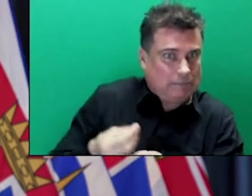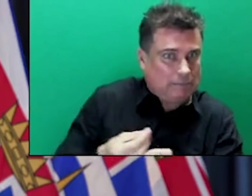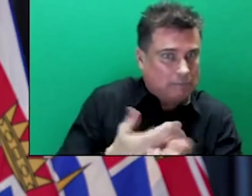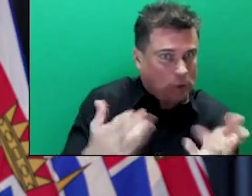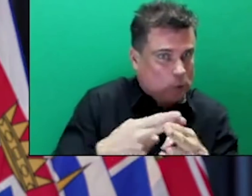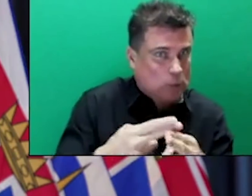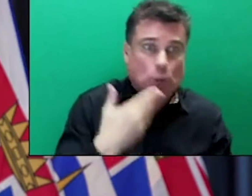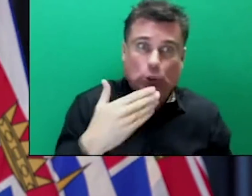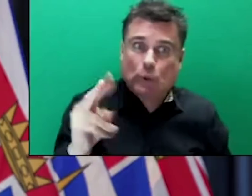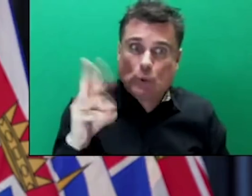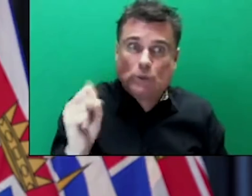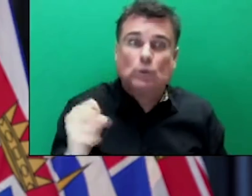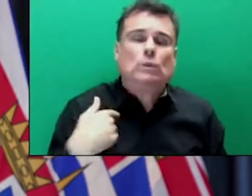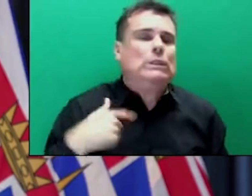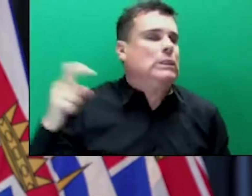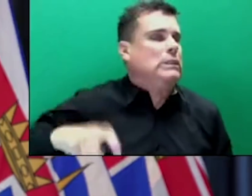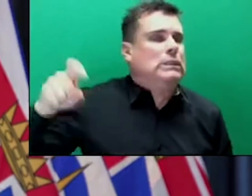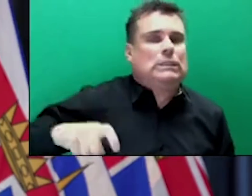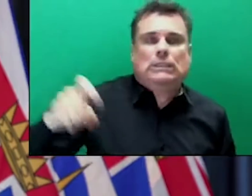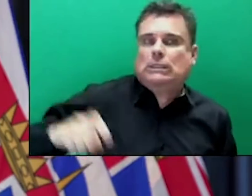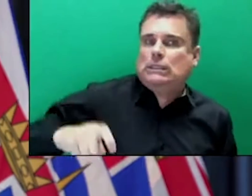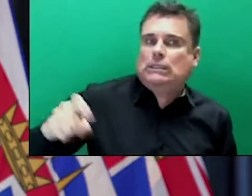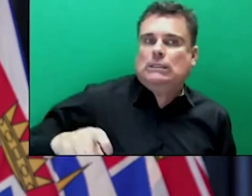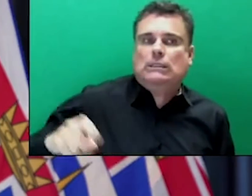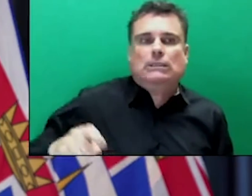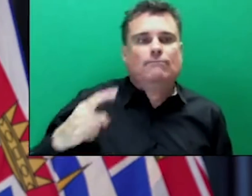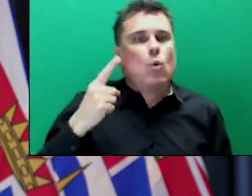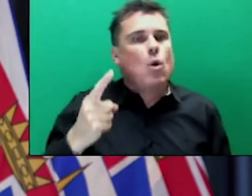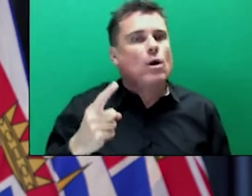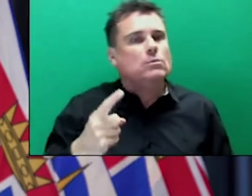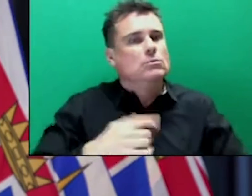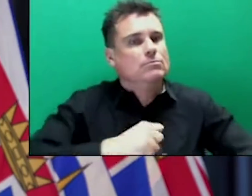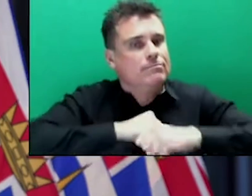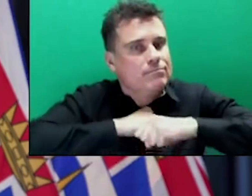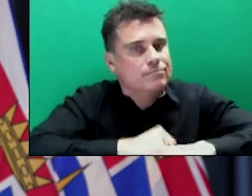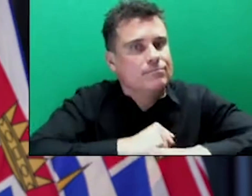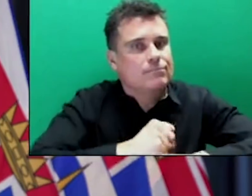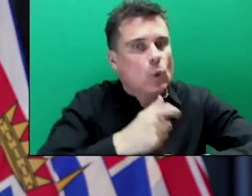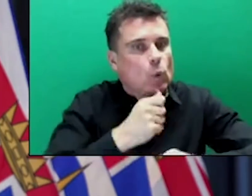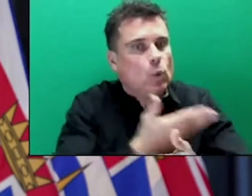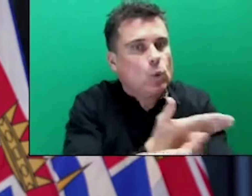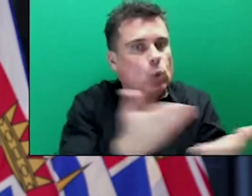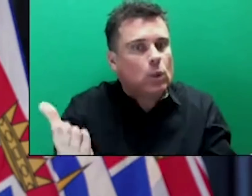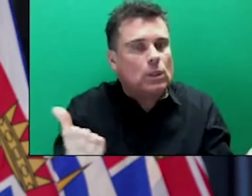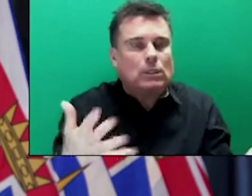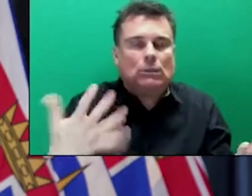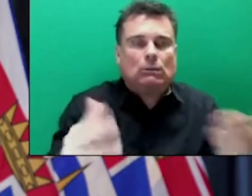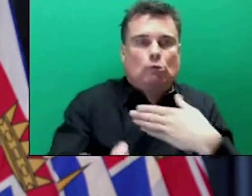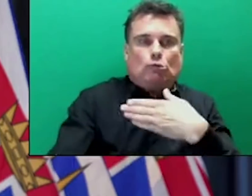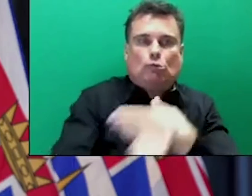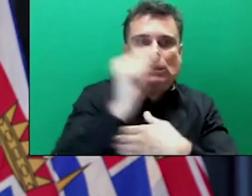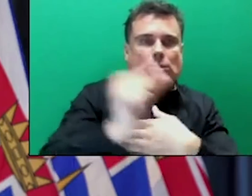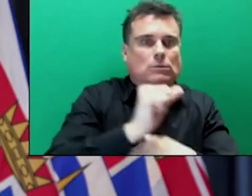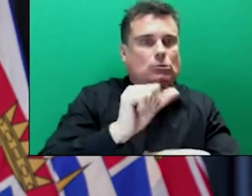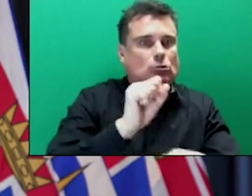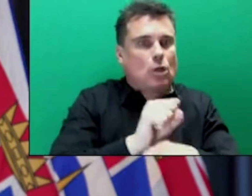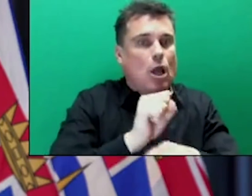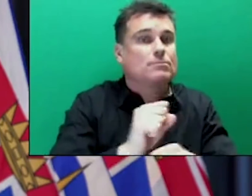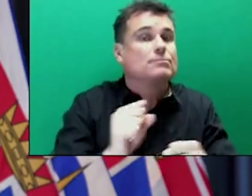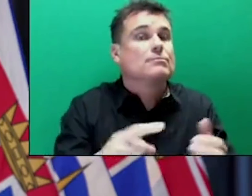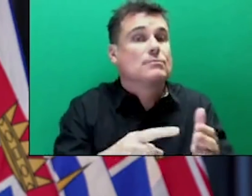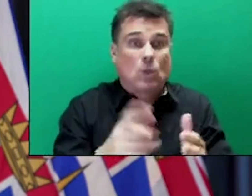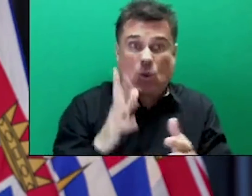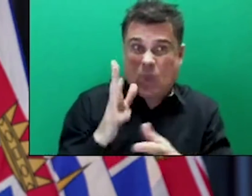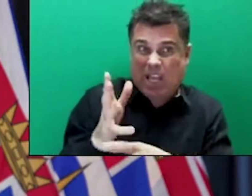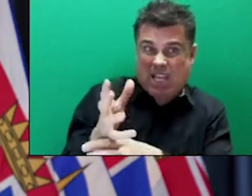at risk is actually just days away now. Next week, we expect to receive our first delivery here in BC of